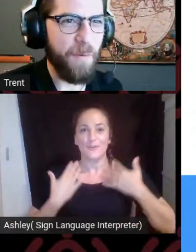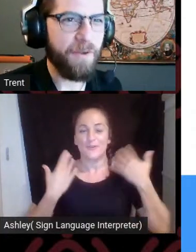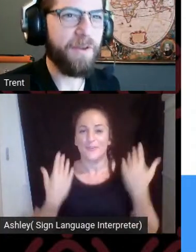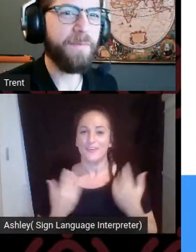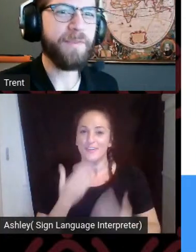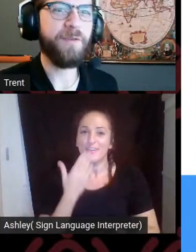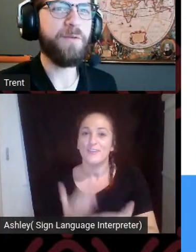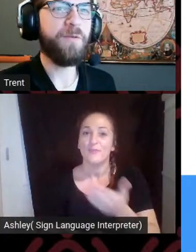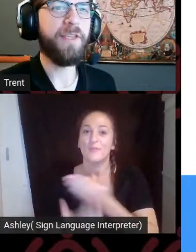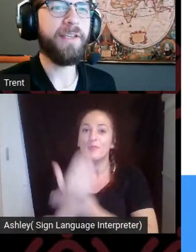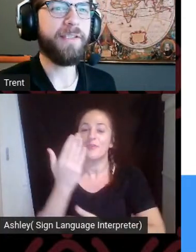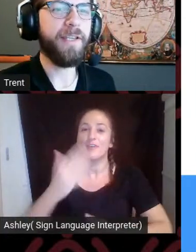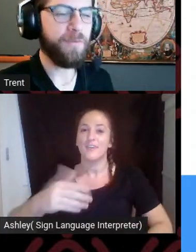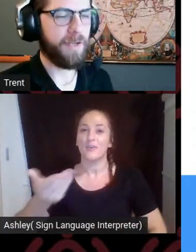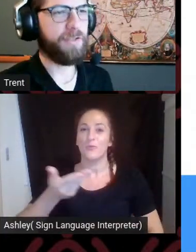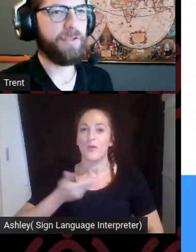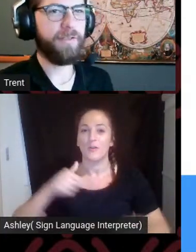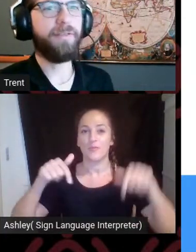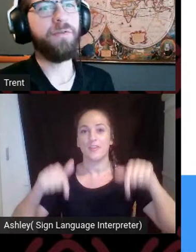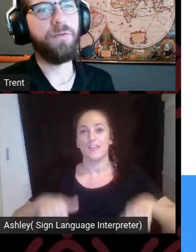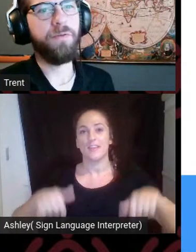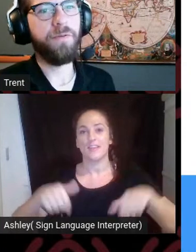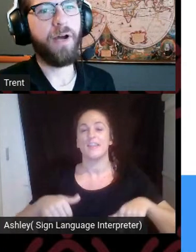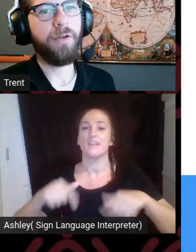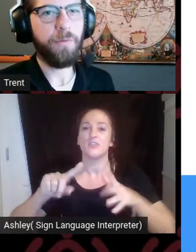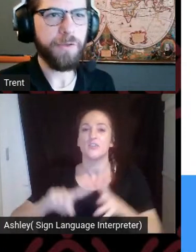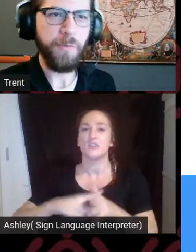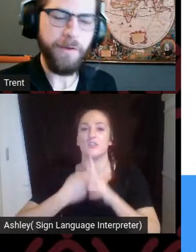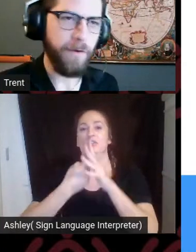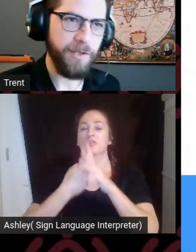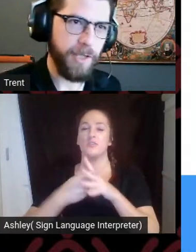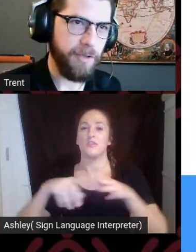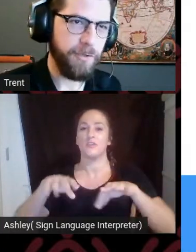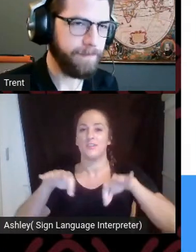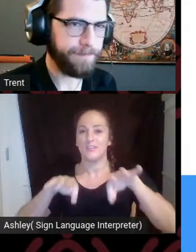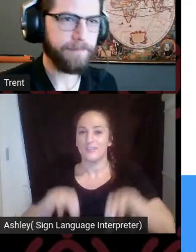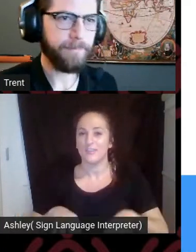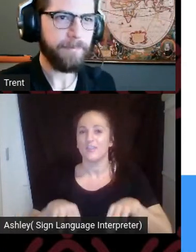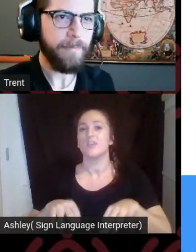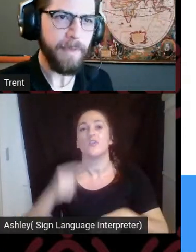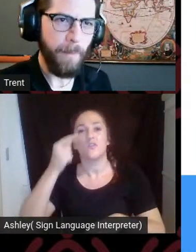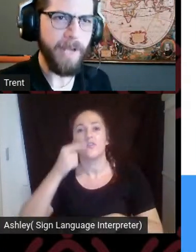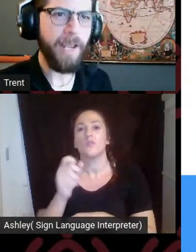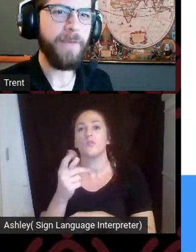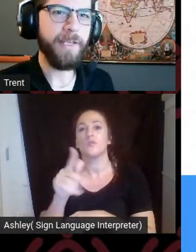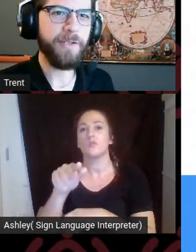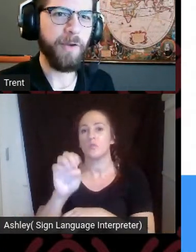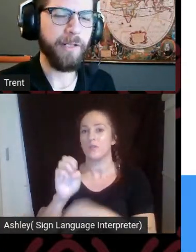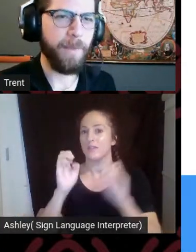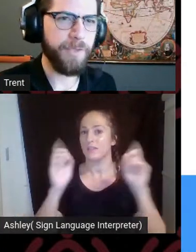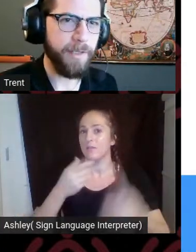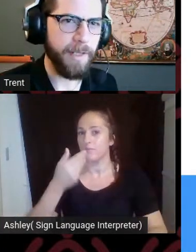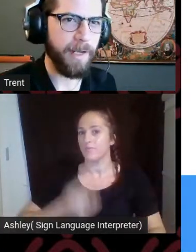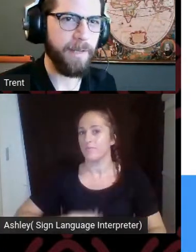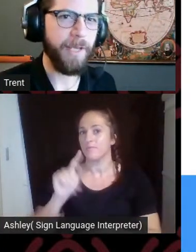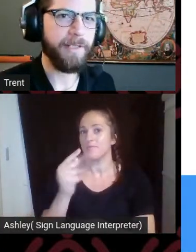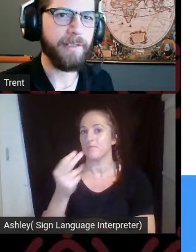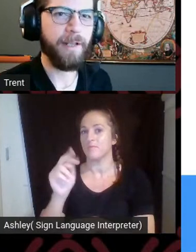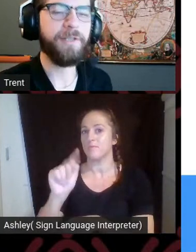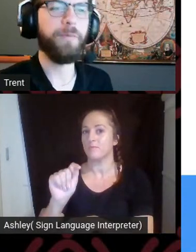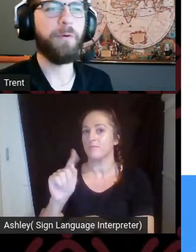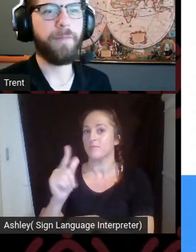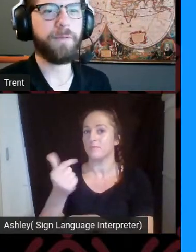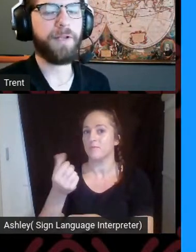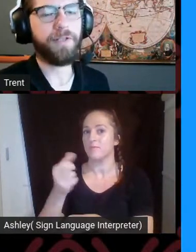everyone, and welcome to this introduction to Google Suite for Education. My name is Trent Lobsher, and I am